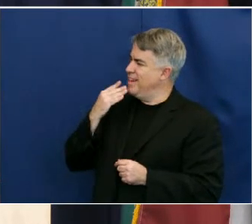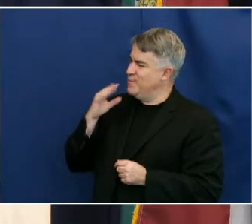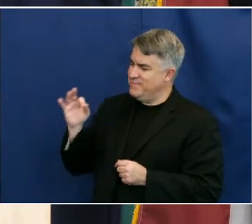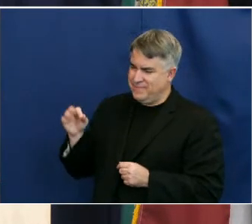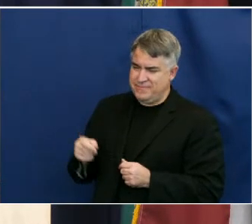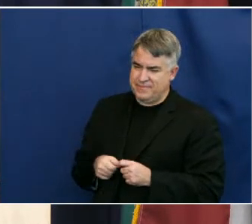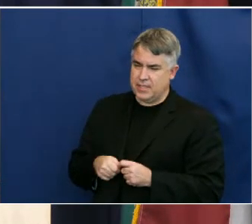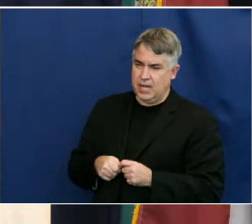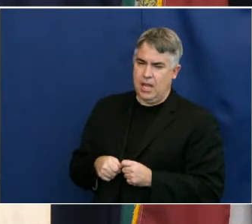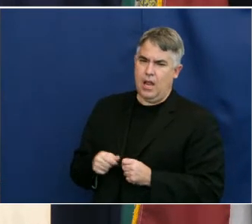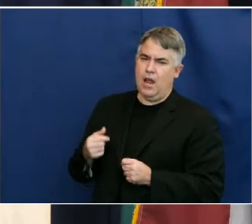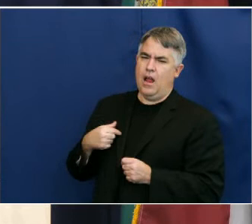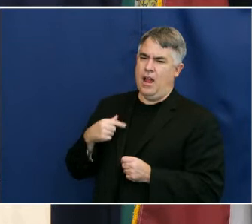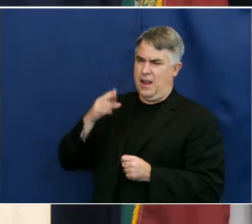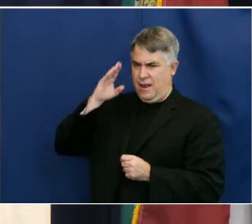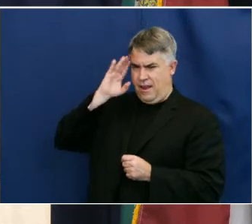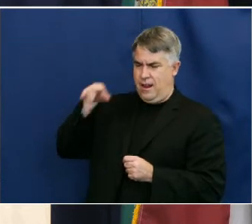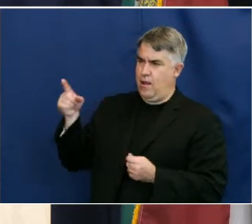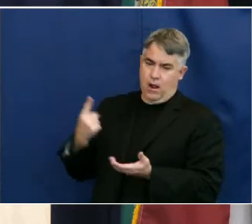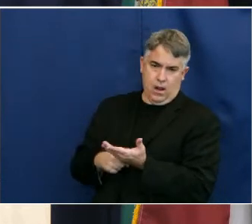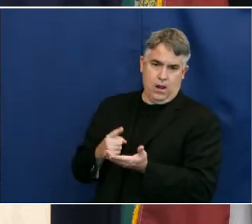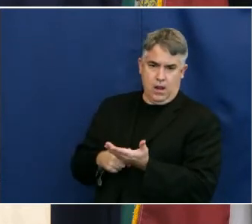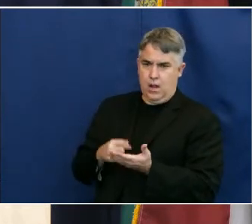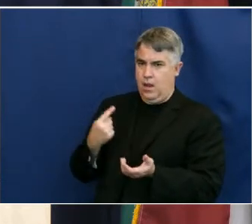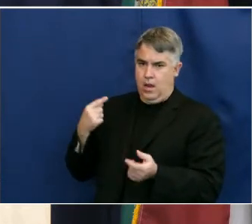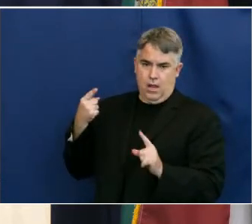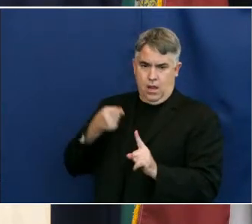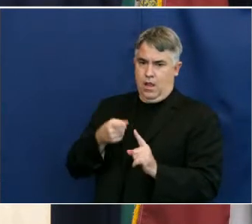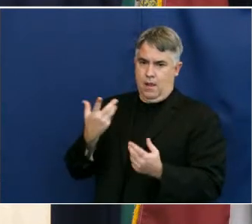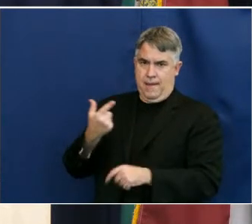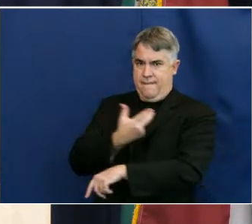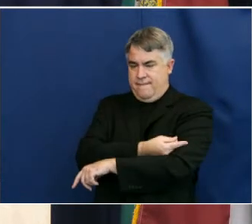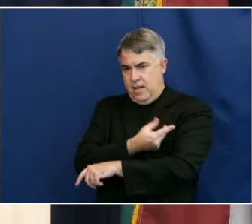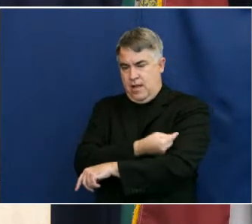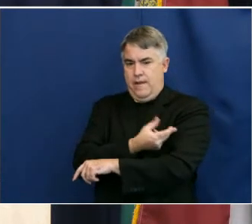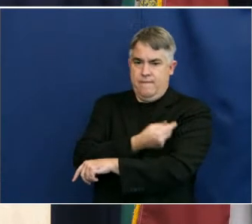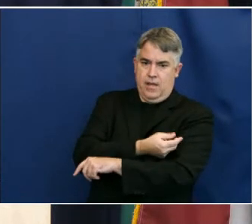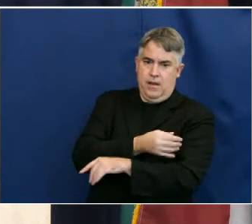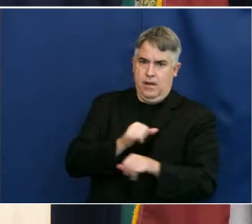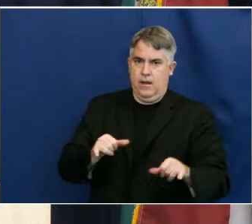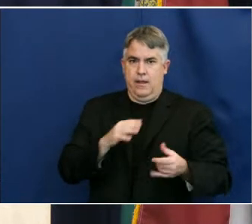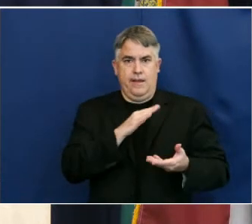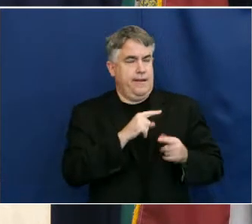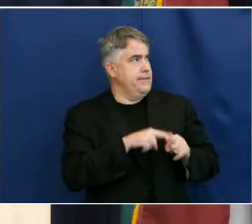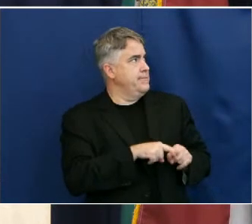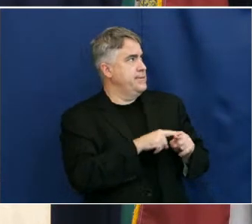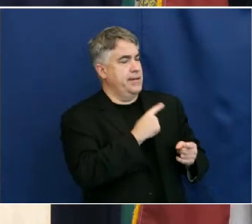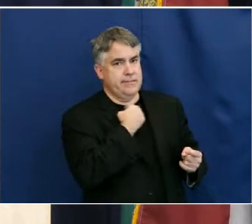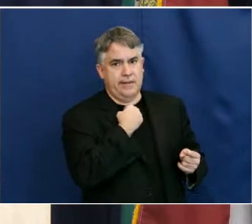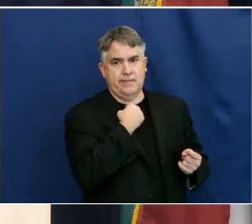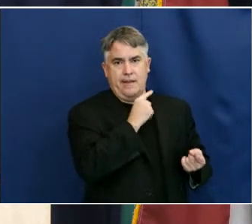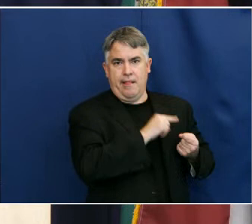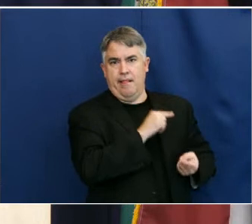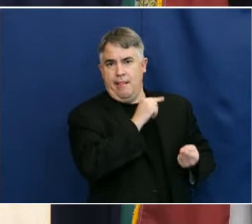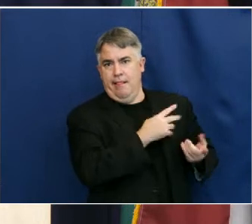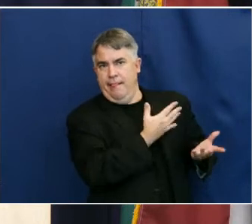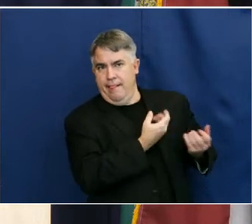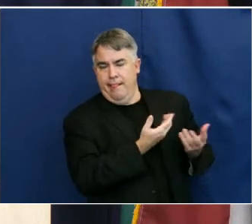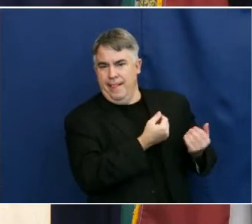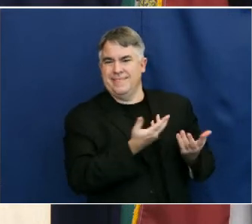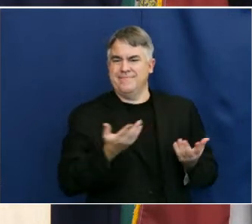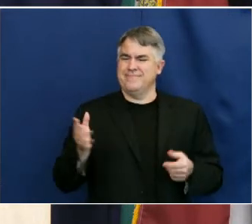we've talked a lot about vaccine supply being uncertain. Can you provide any kind of update in terms of where things stand